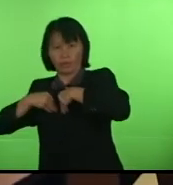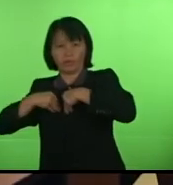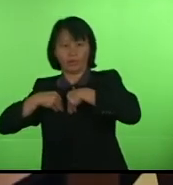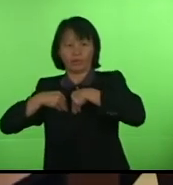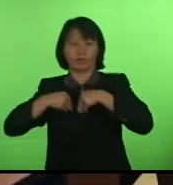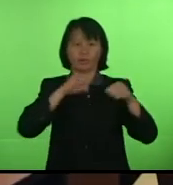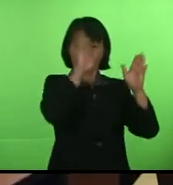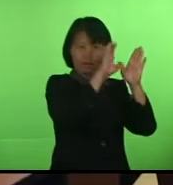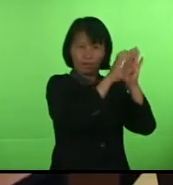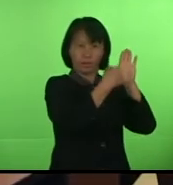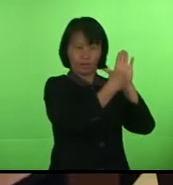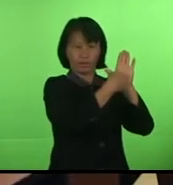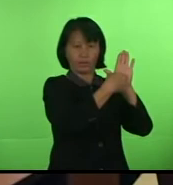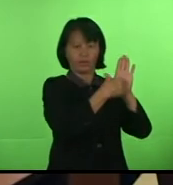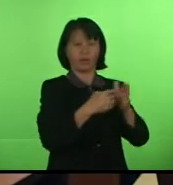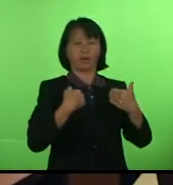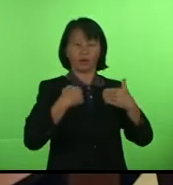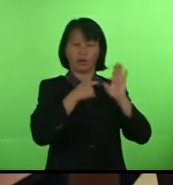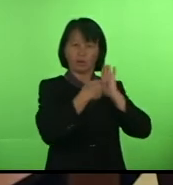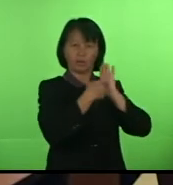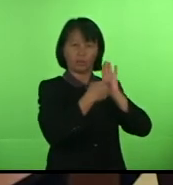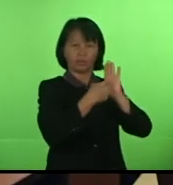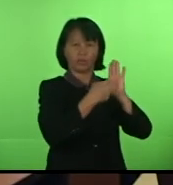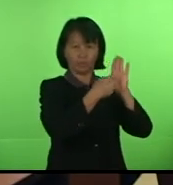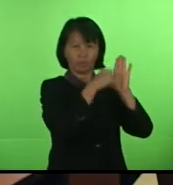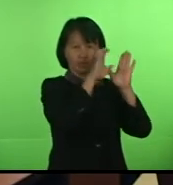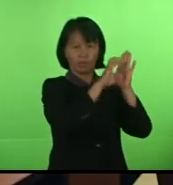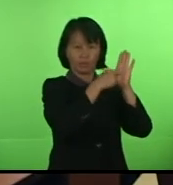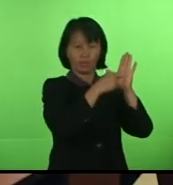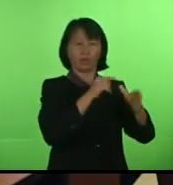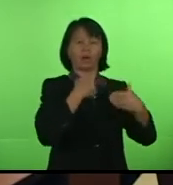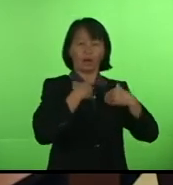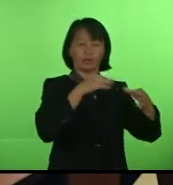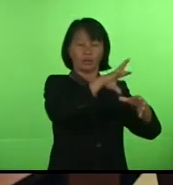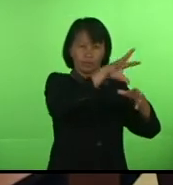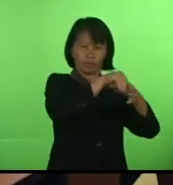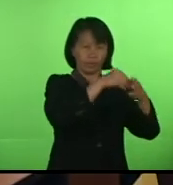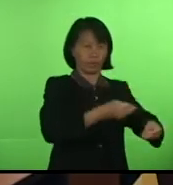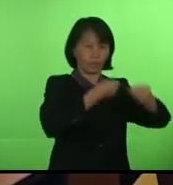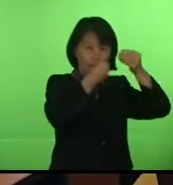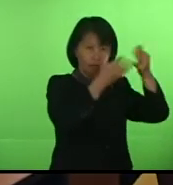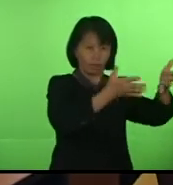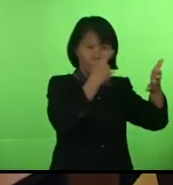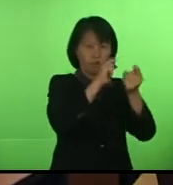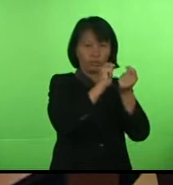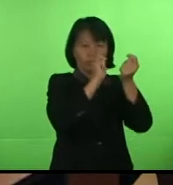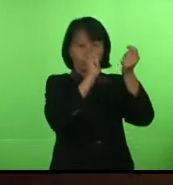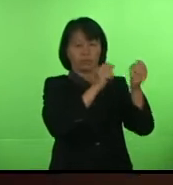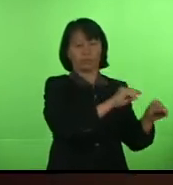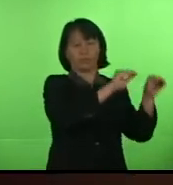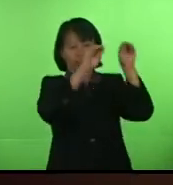and gentlemen, also emphasizes that encoding of information to be transmitted, encoding